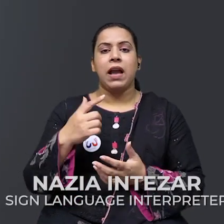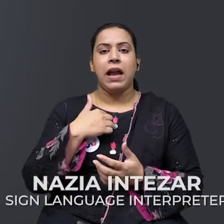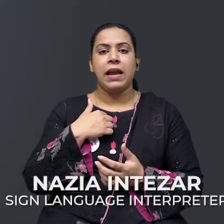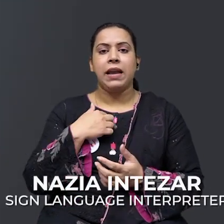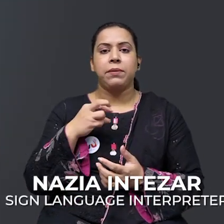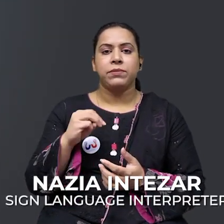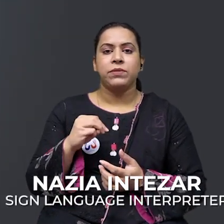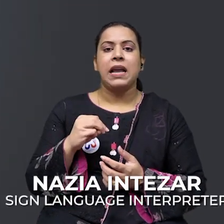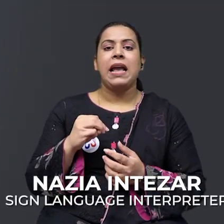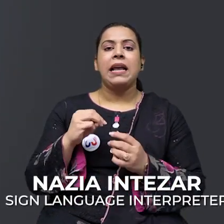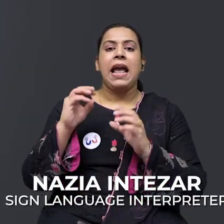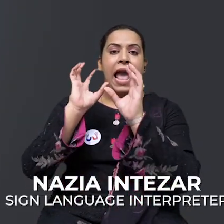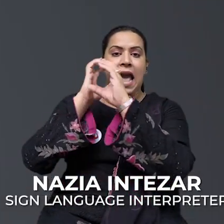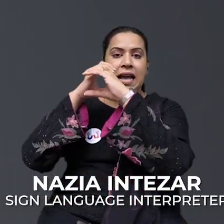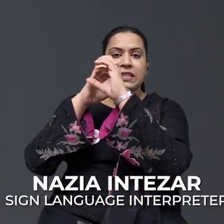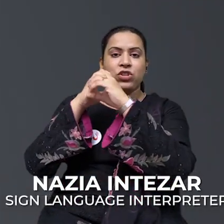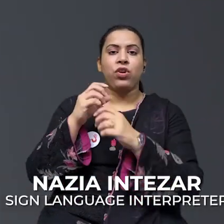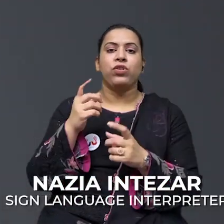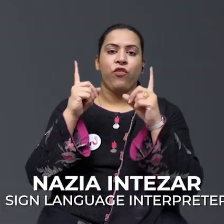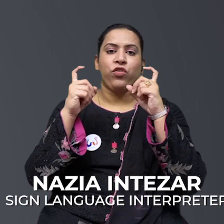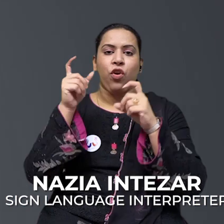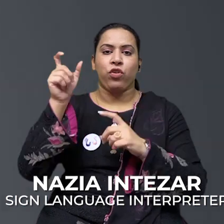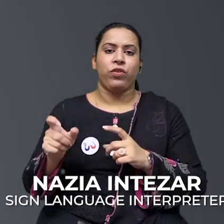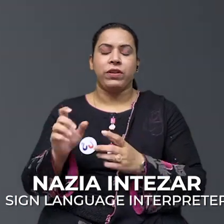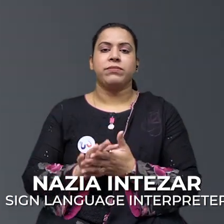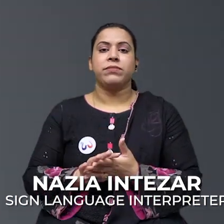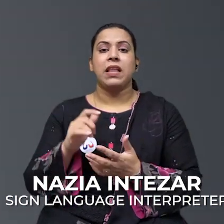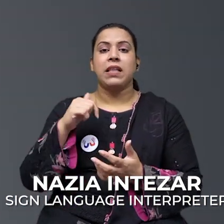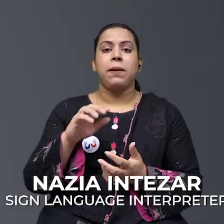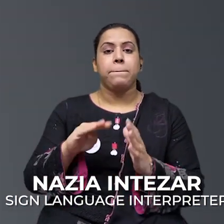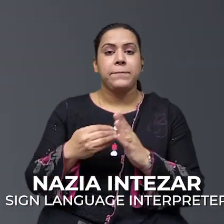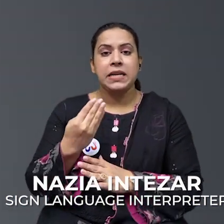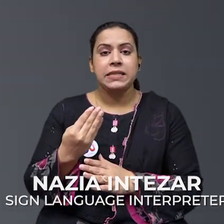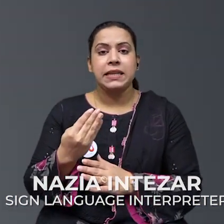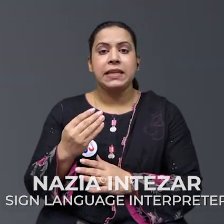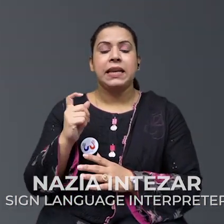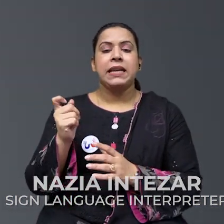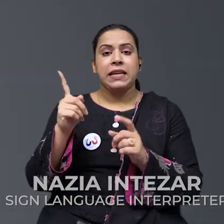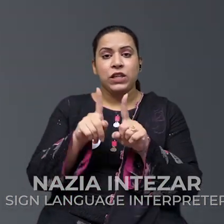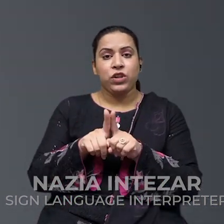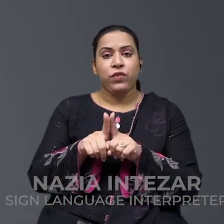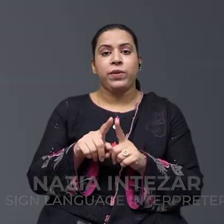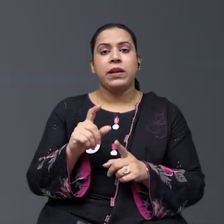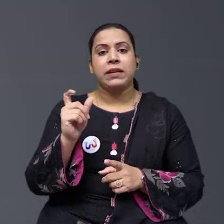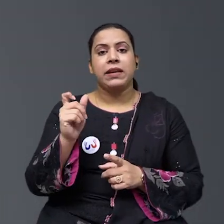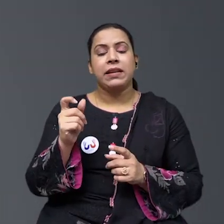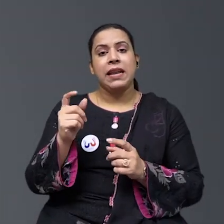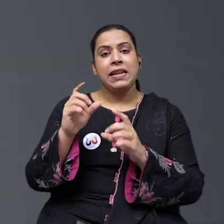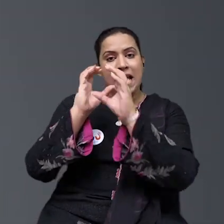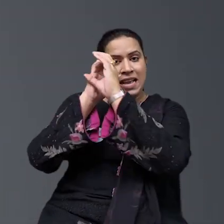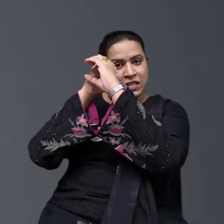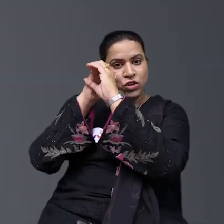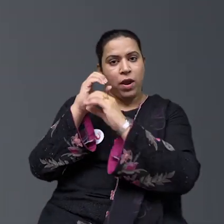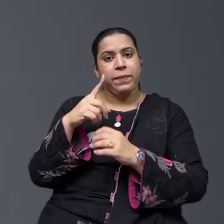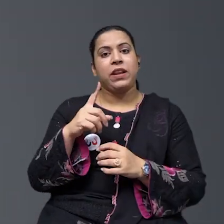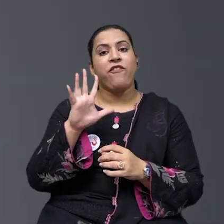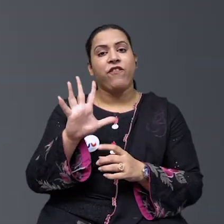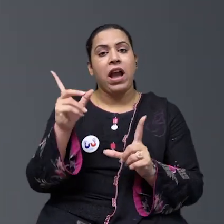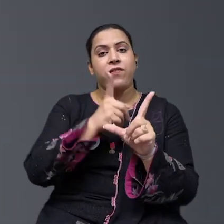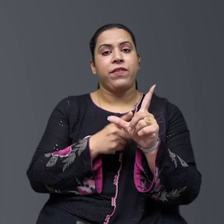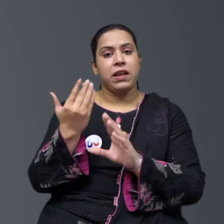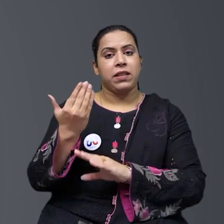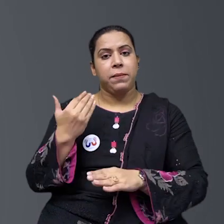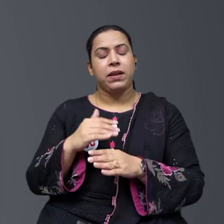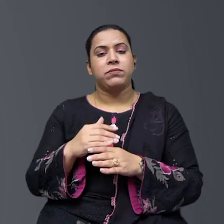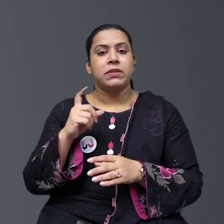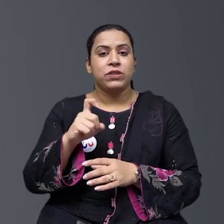I'm an amateur astrophotographer. So I've basically been into astrophotography and astronomy for 5 years